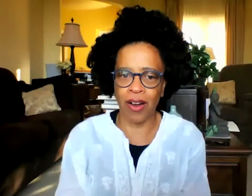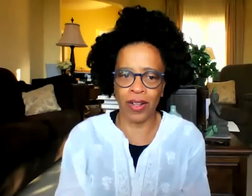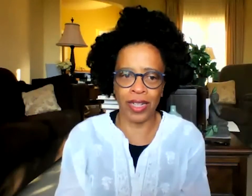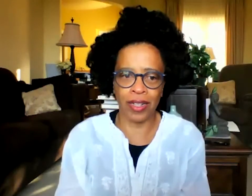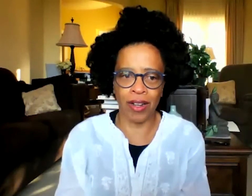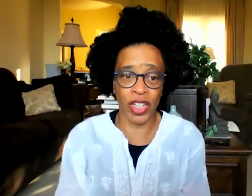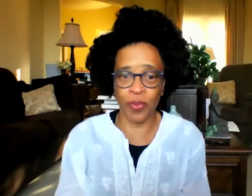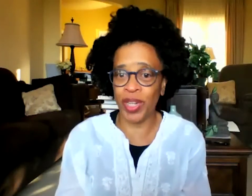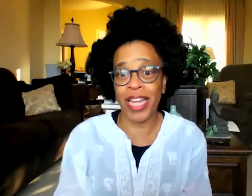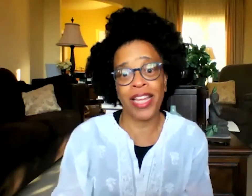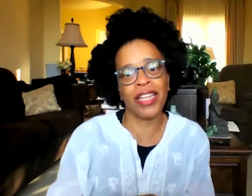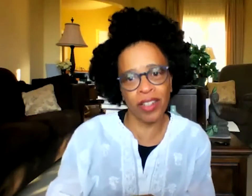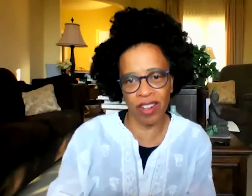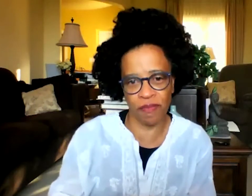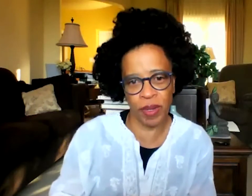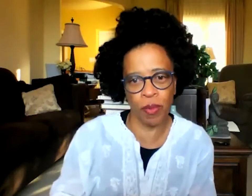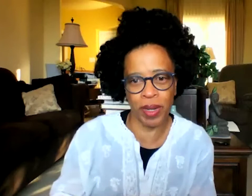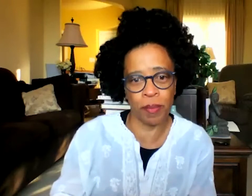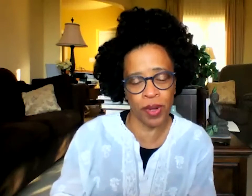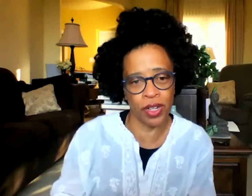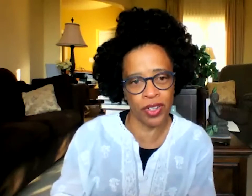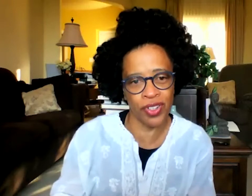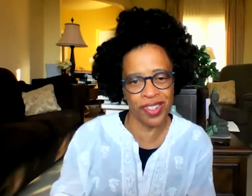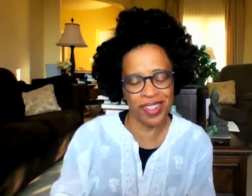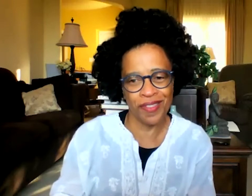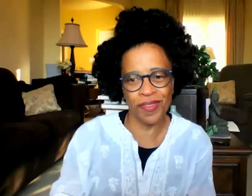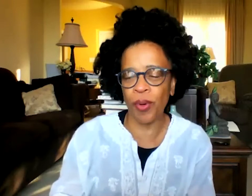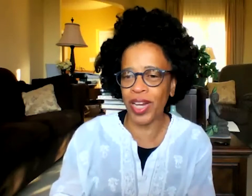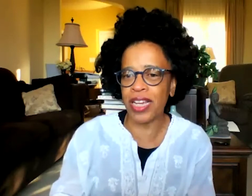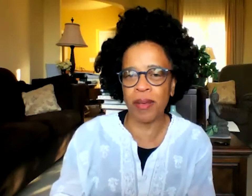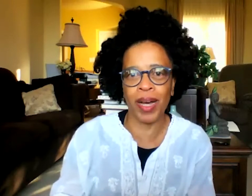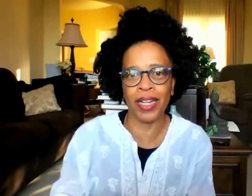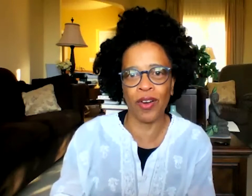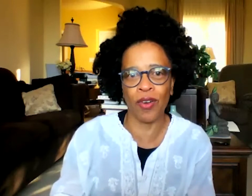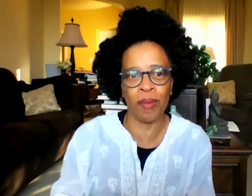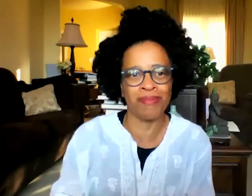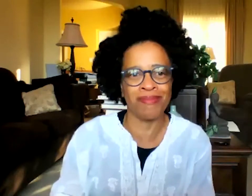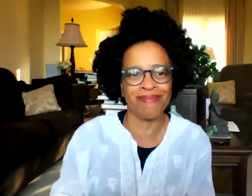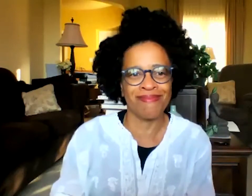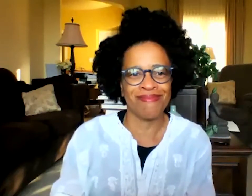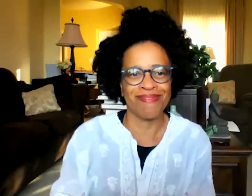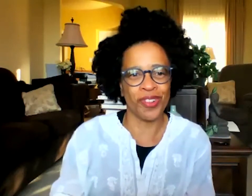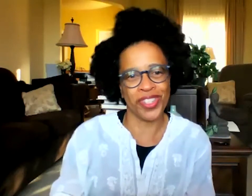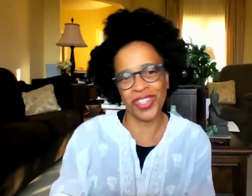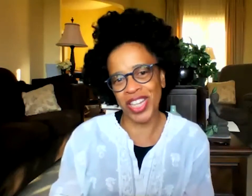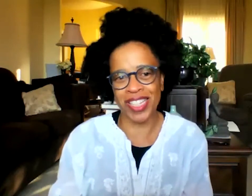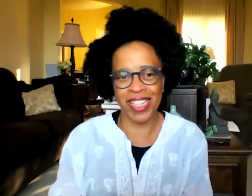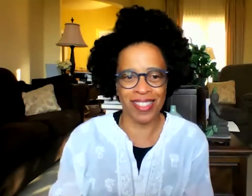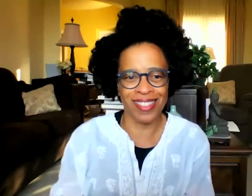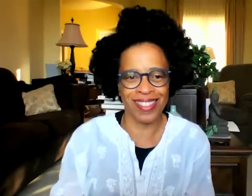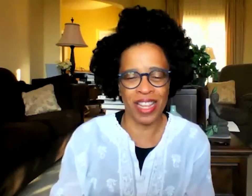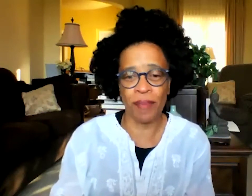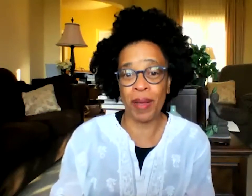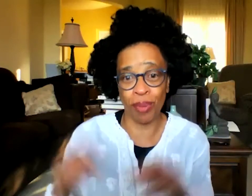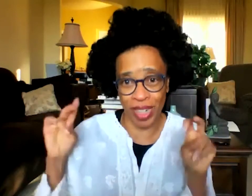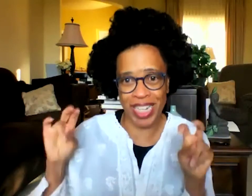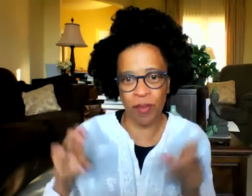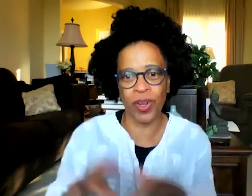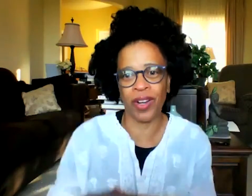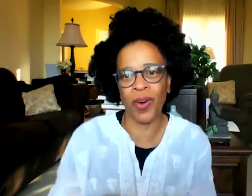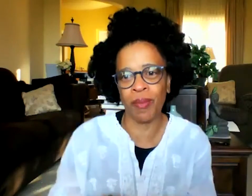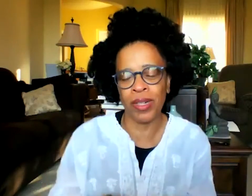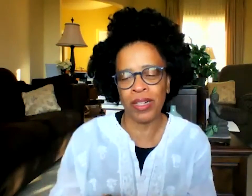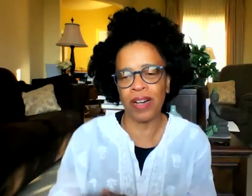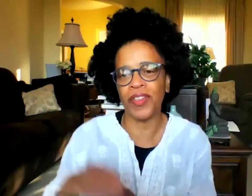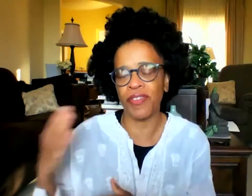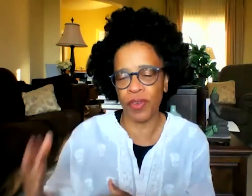And on and on. Did we hear of people being punished for bringing somebody home or suggesting they might bring